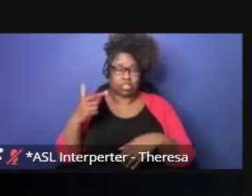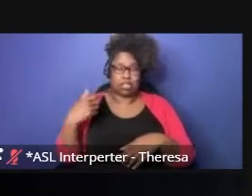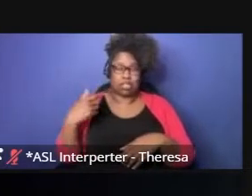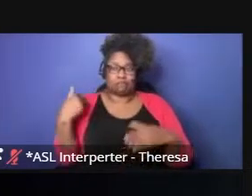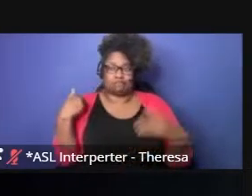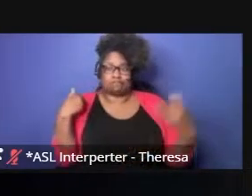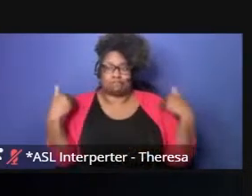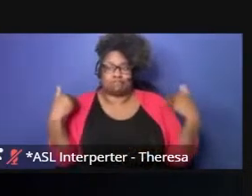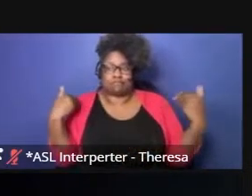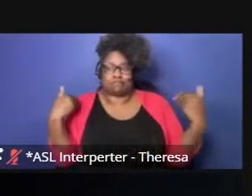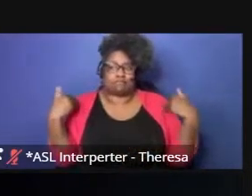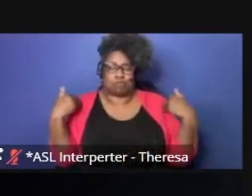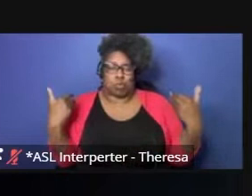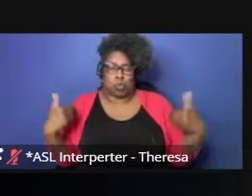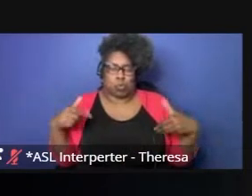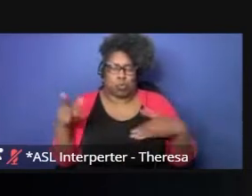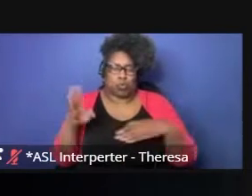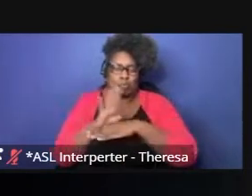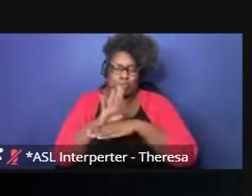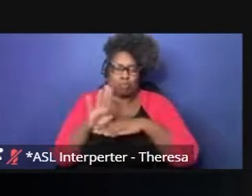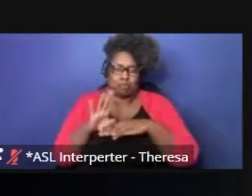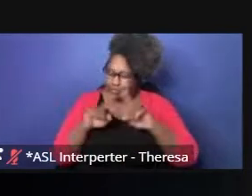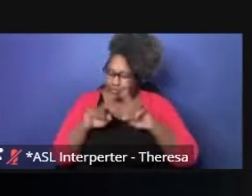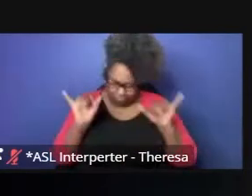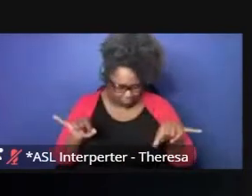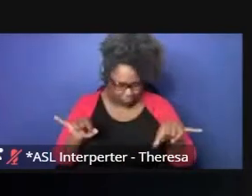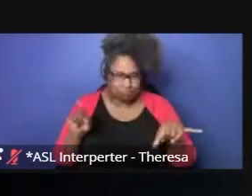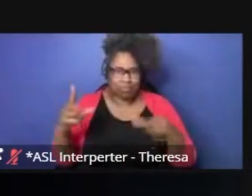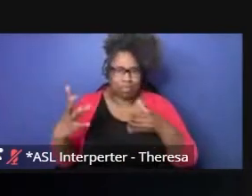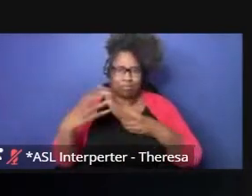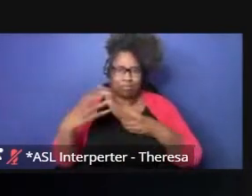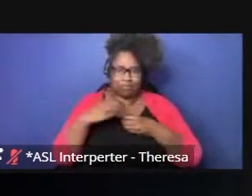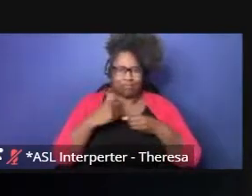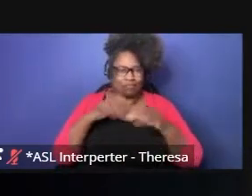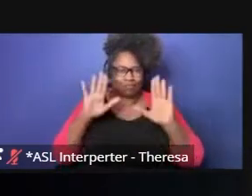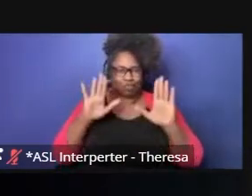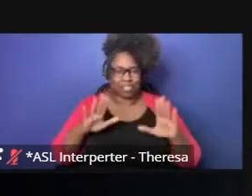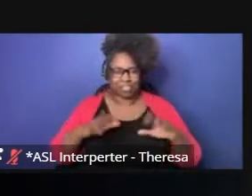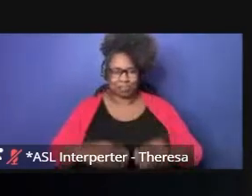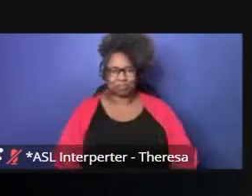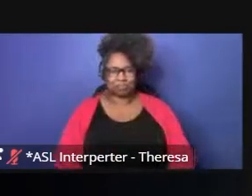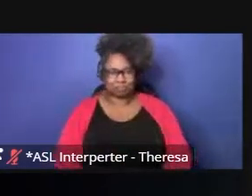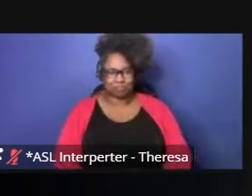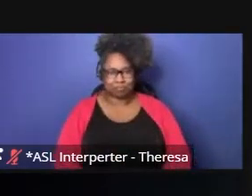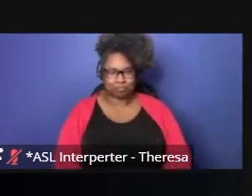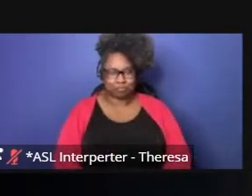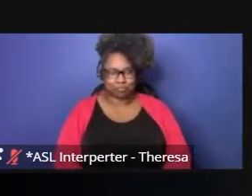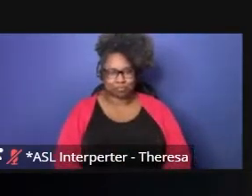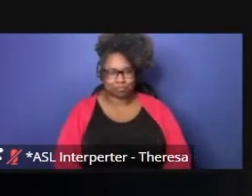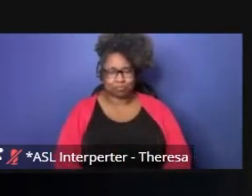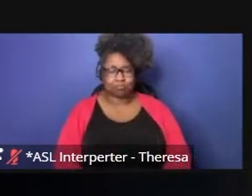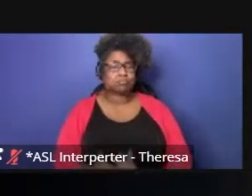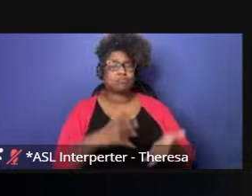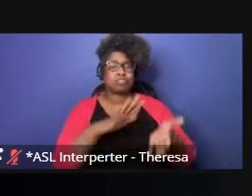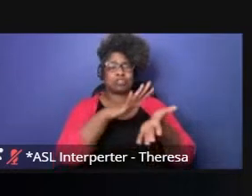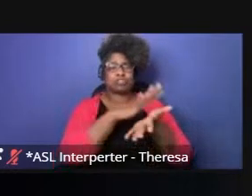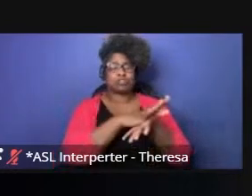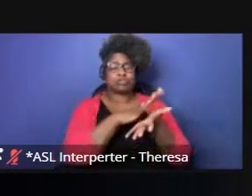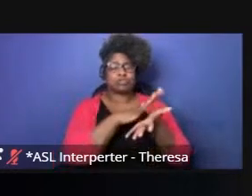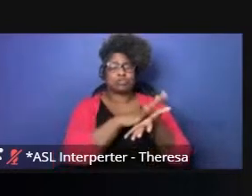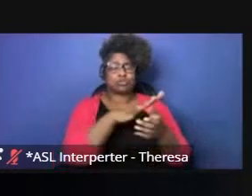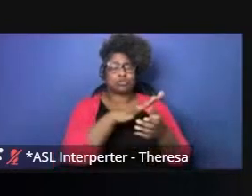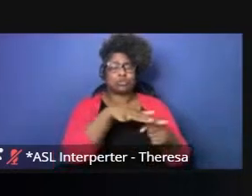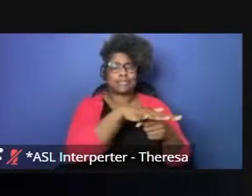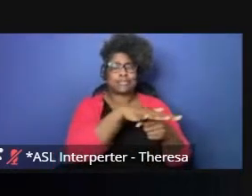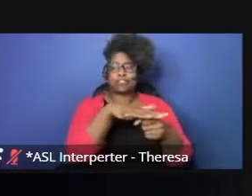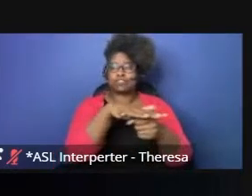we do have her, and that's a great thing. We don't have as many school district personnel